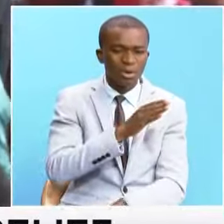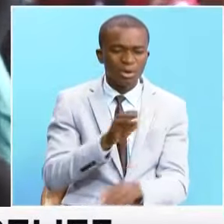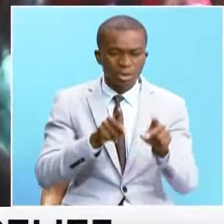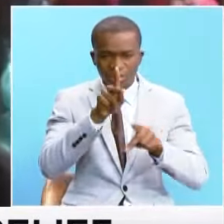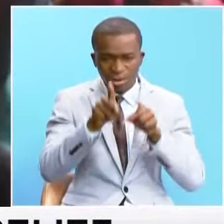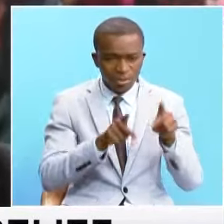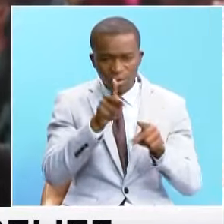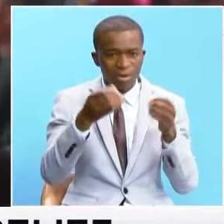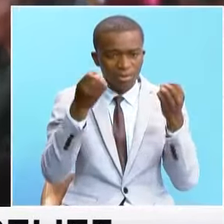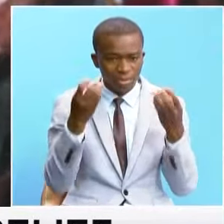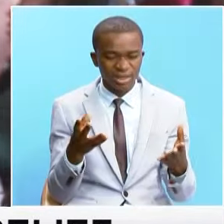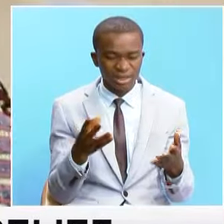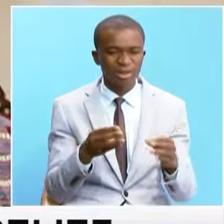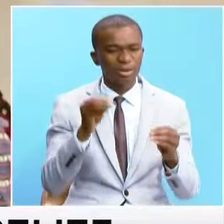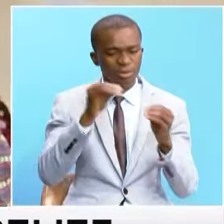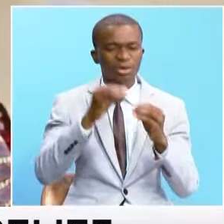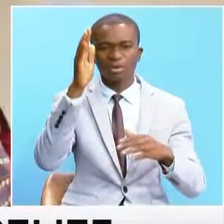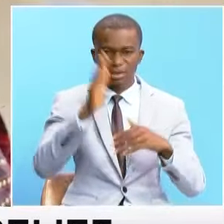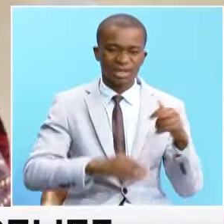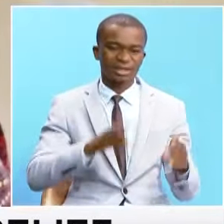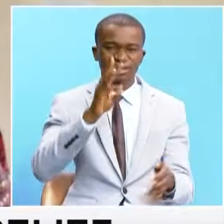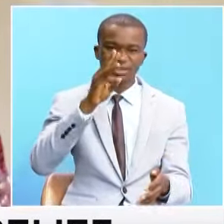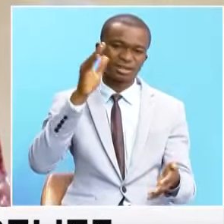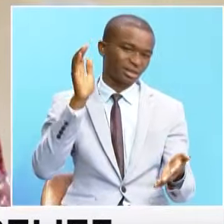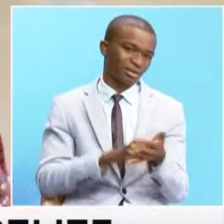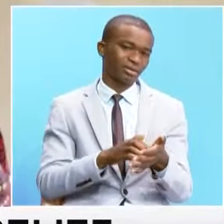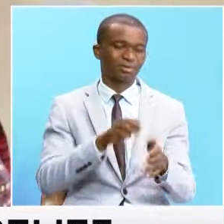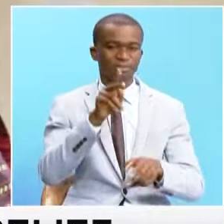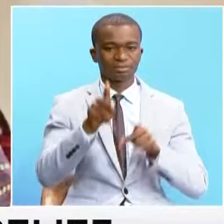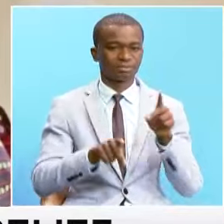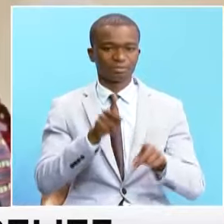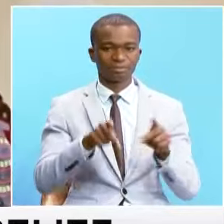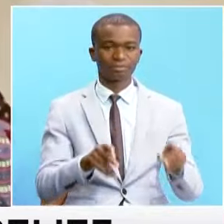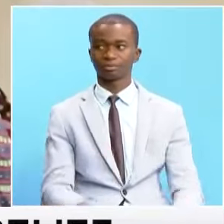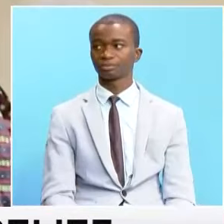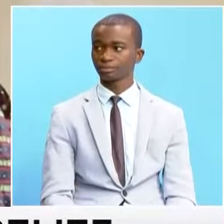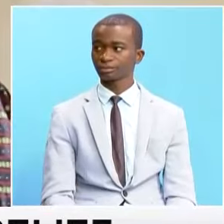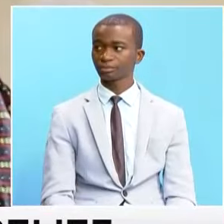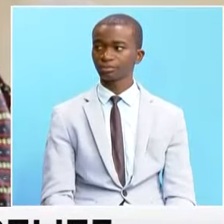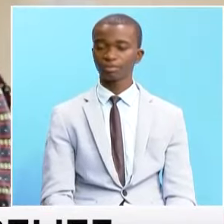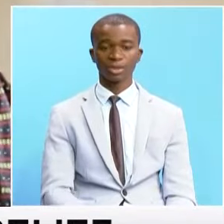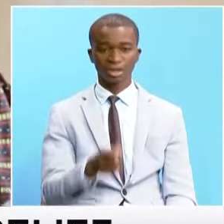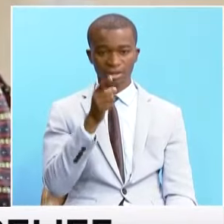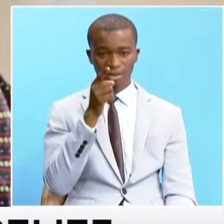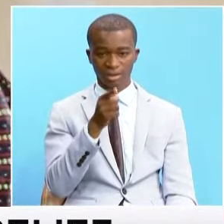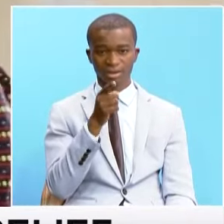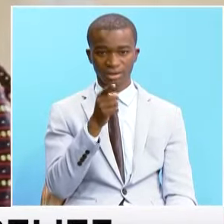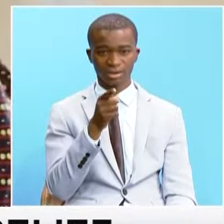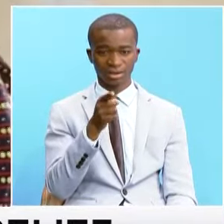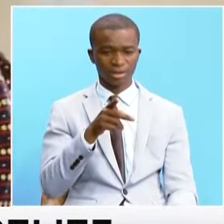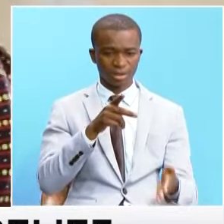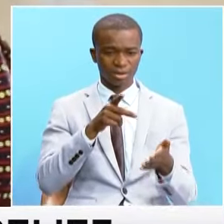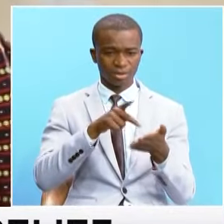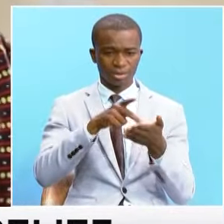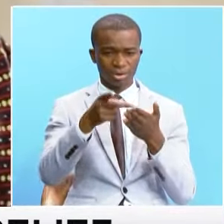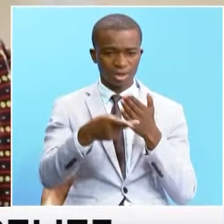in the city of Livingstone. These payments are for recently targeted and